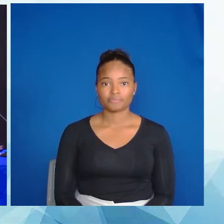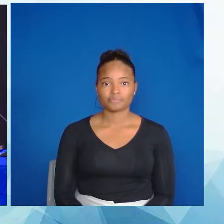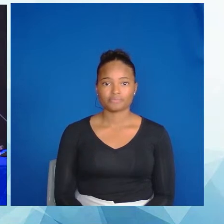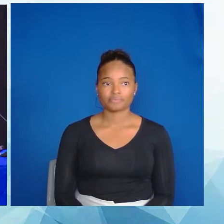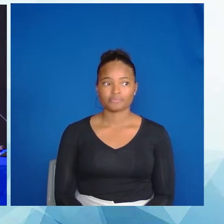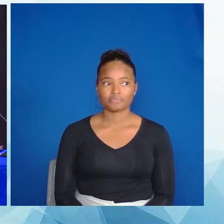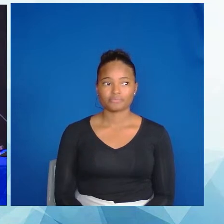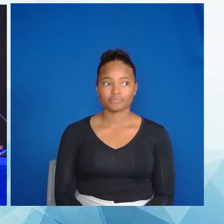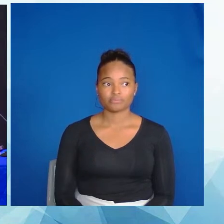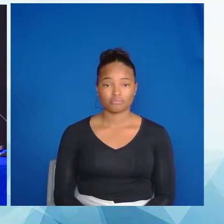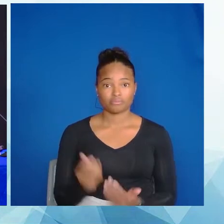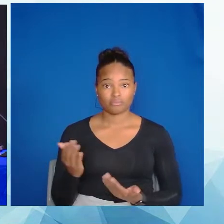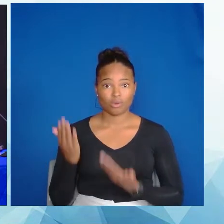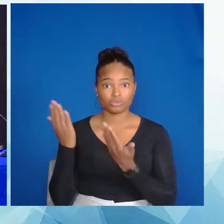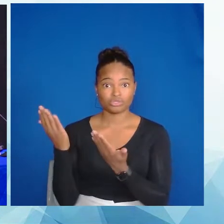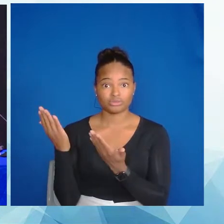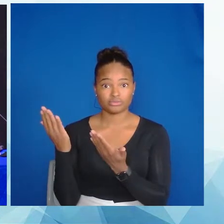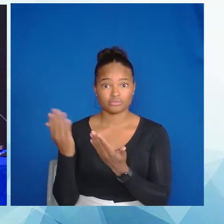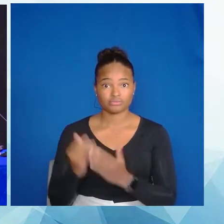Do I have a motion?